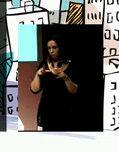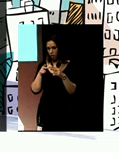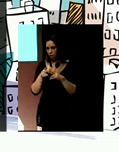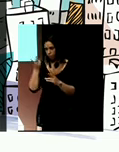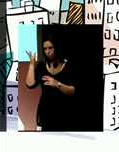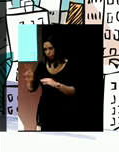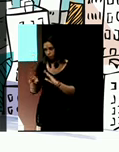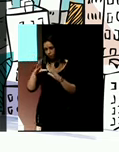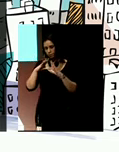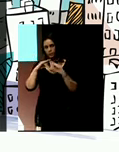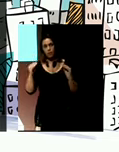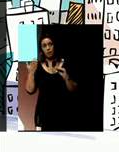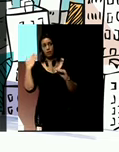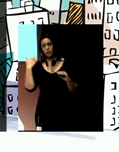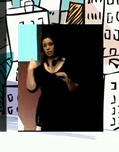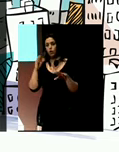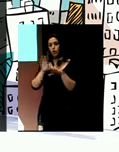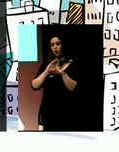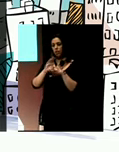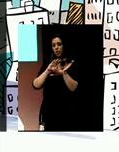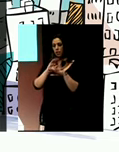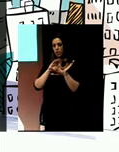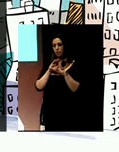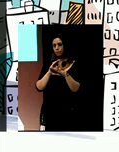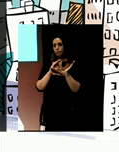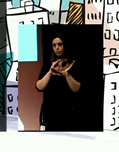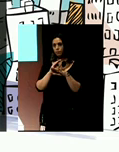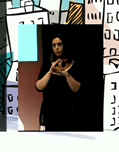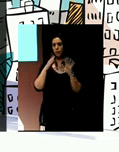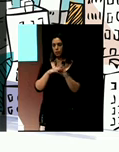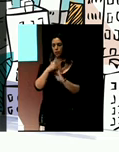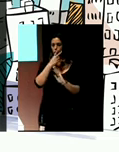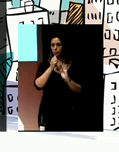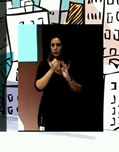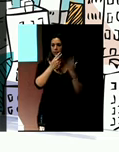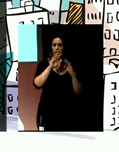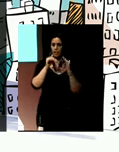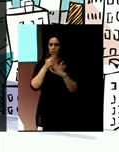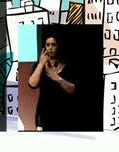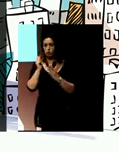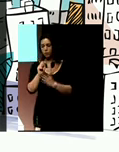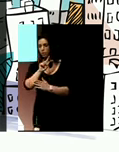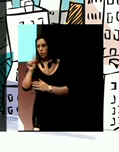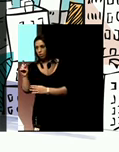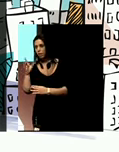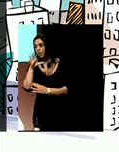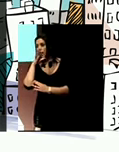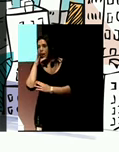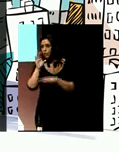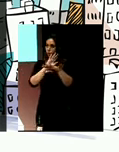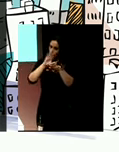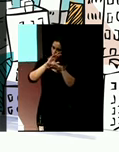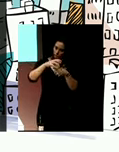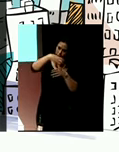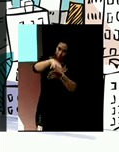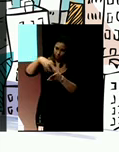She has a degree in social work. She has been a city councillor for accessibility since